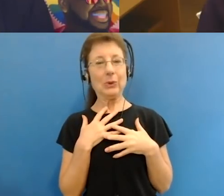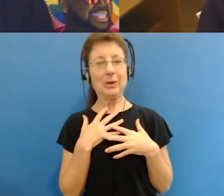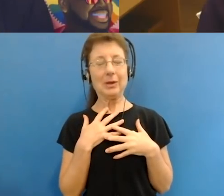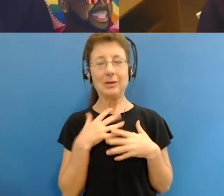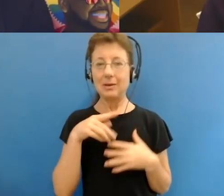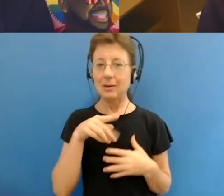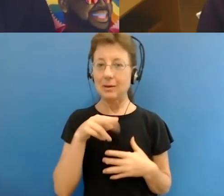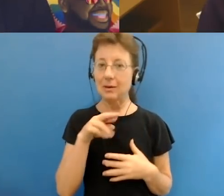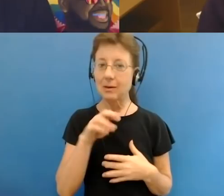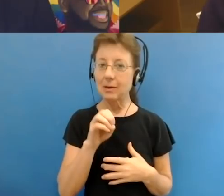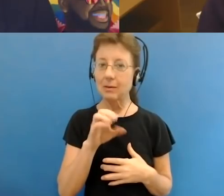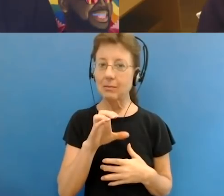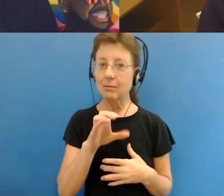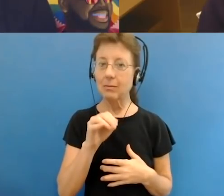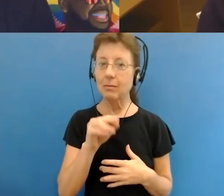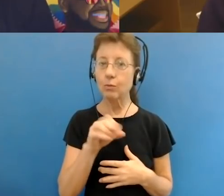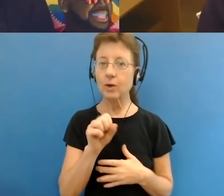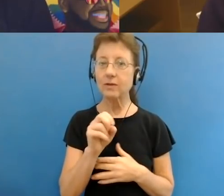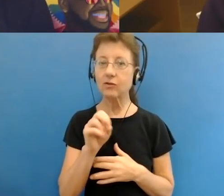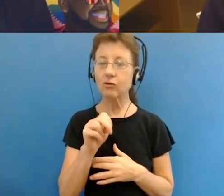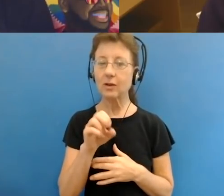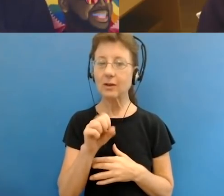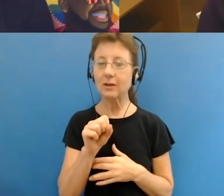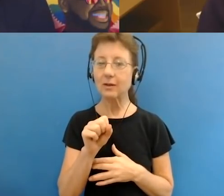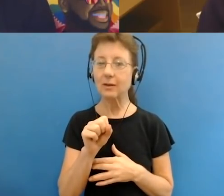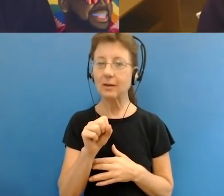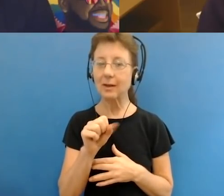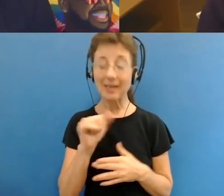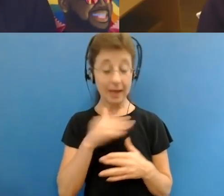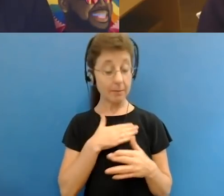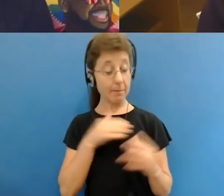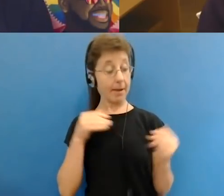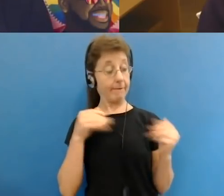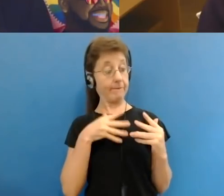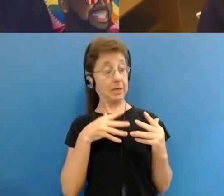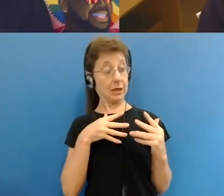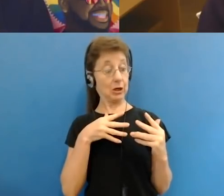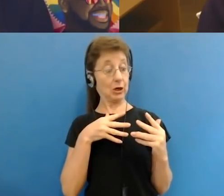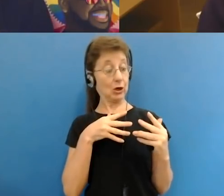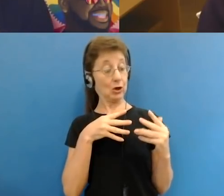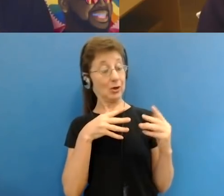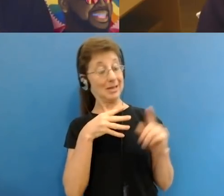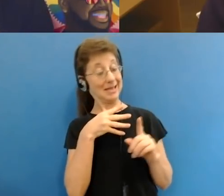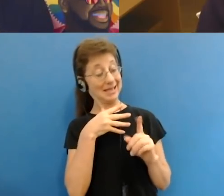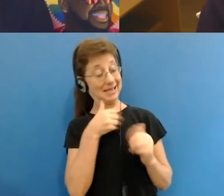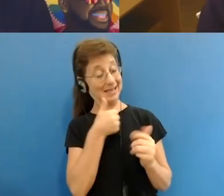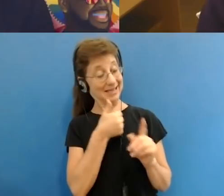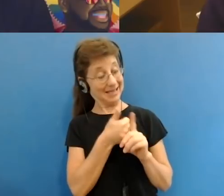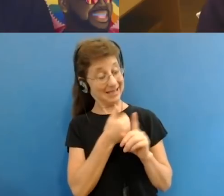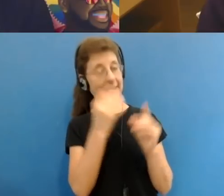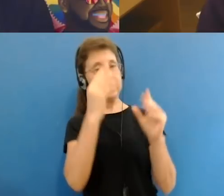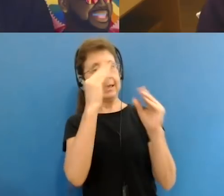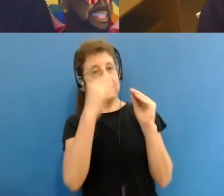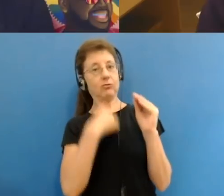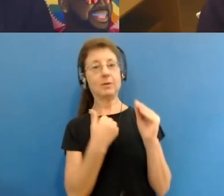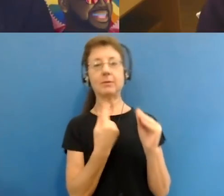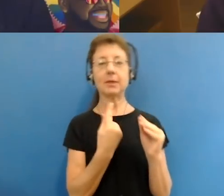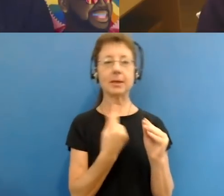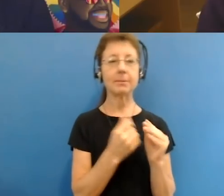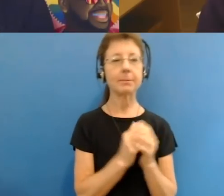certain ways, my fear, in complete ways, actually, my fear is teaching me something, you know,